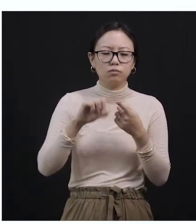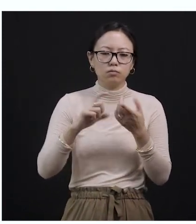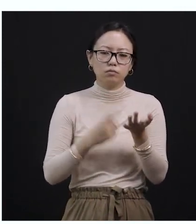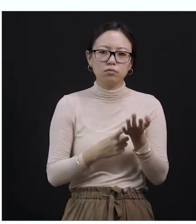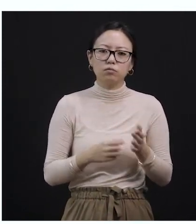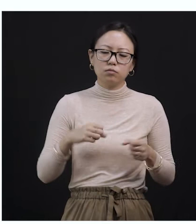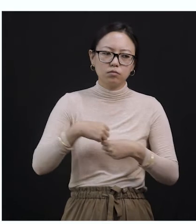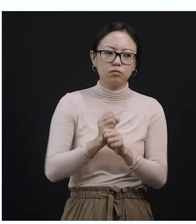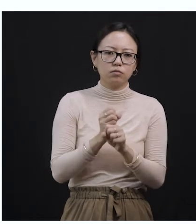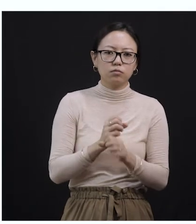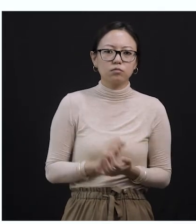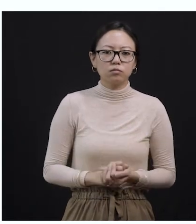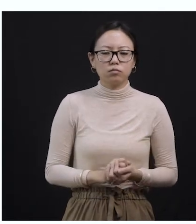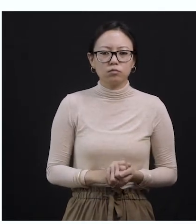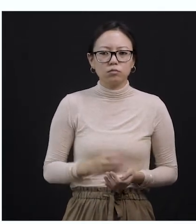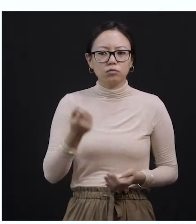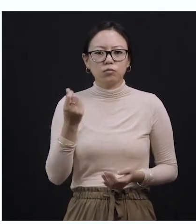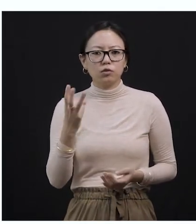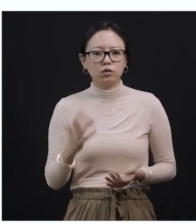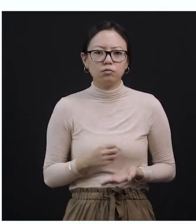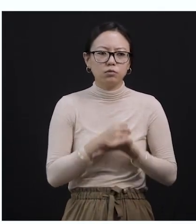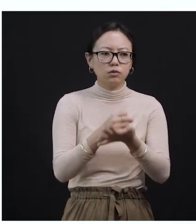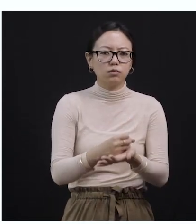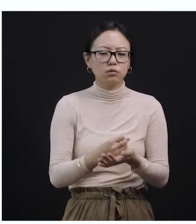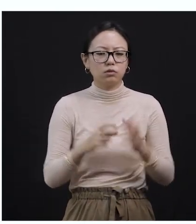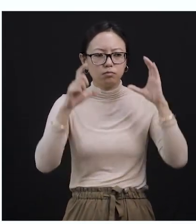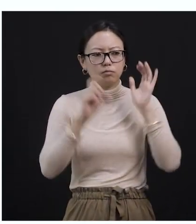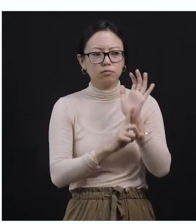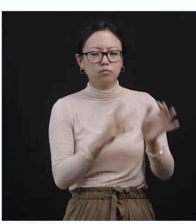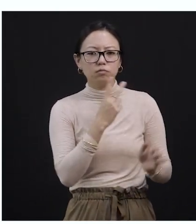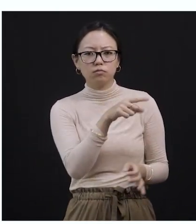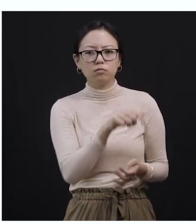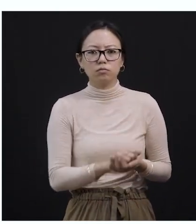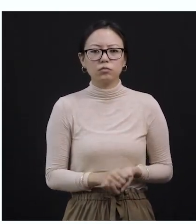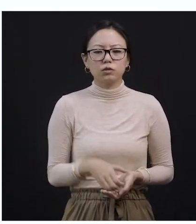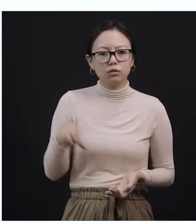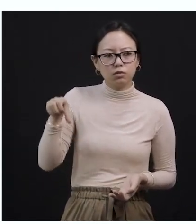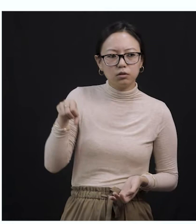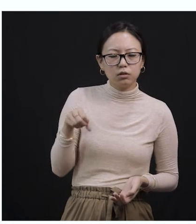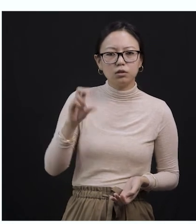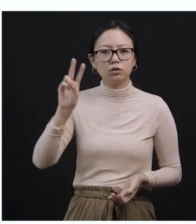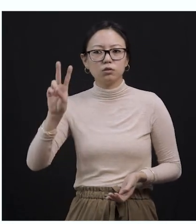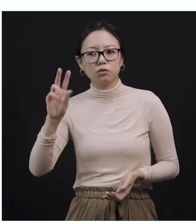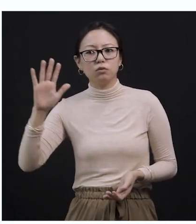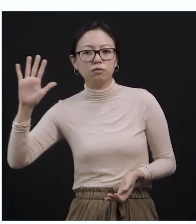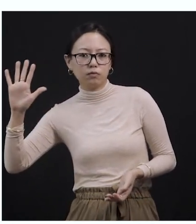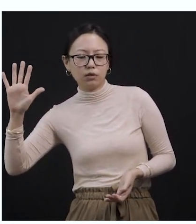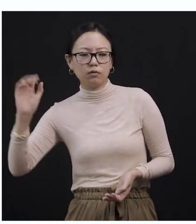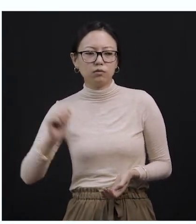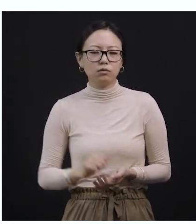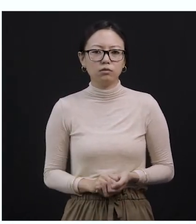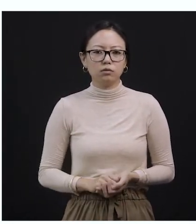9, 2, and 5. We are going to arrange these three numbers